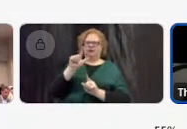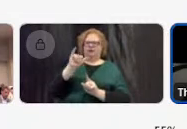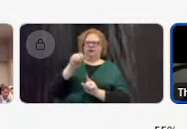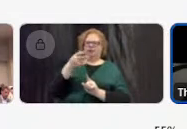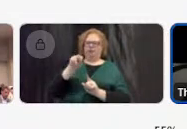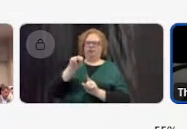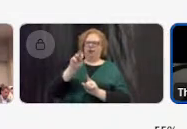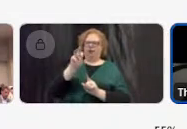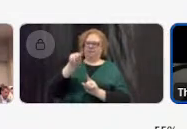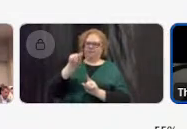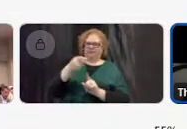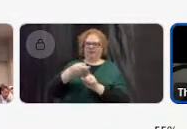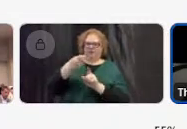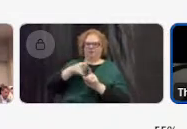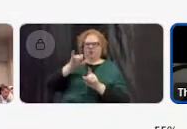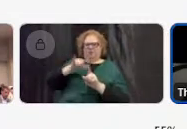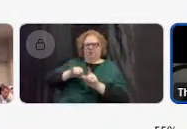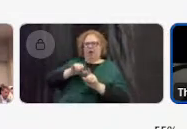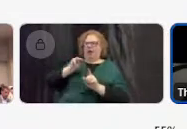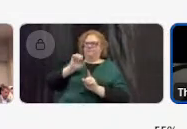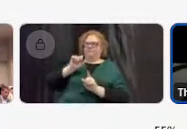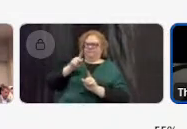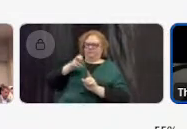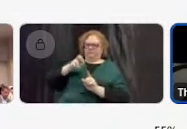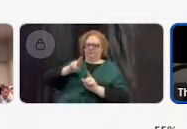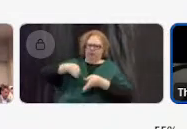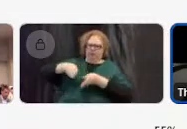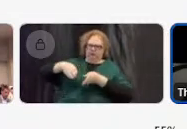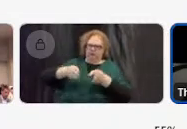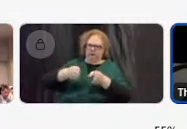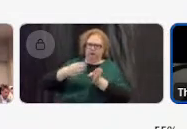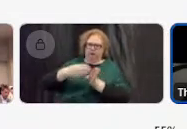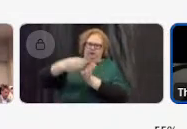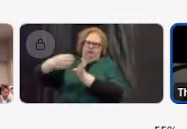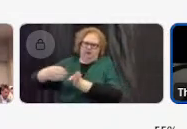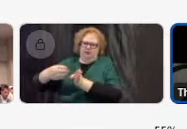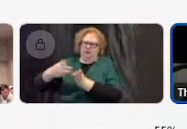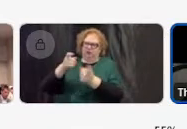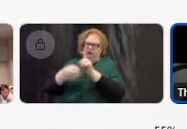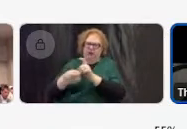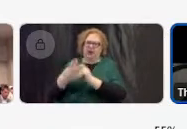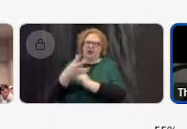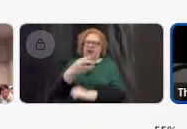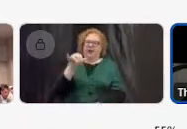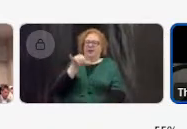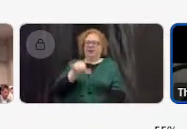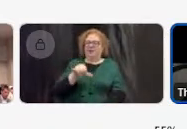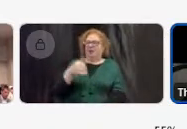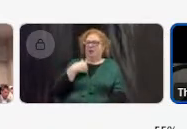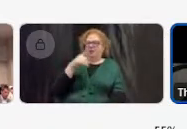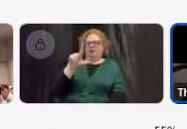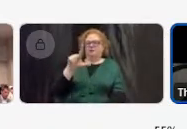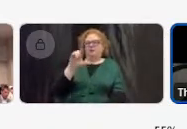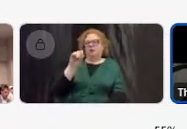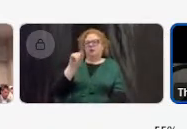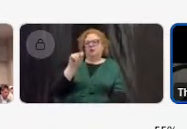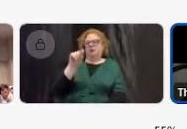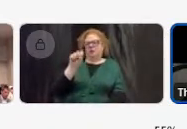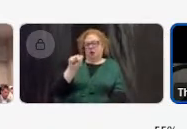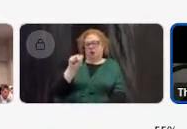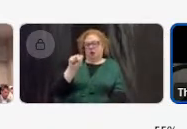and that change in alignment is shown up there actually has lots on what on the master street plan is shown to